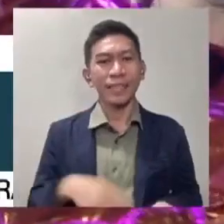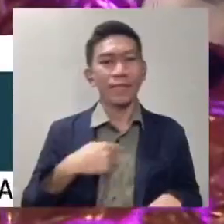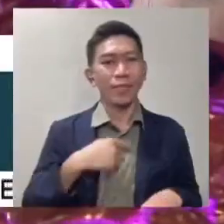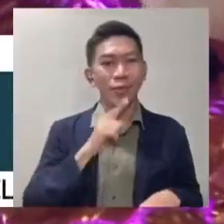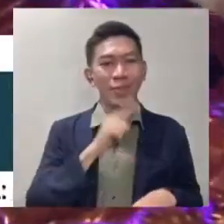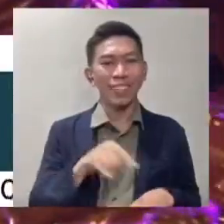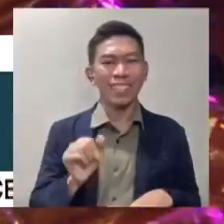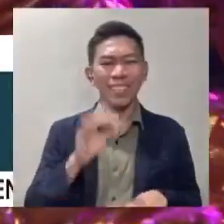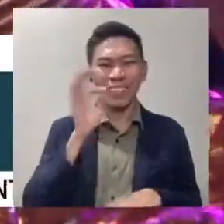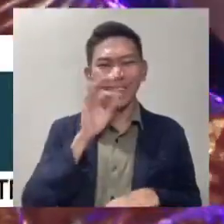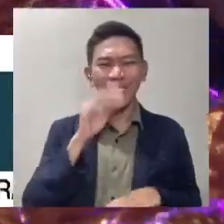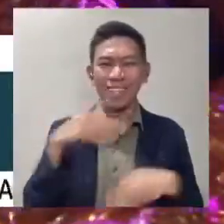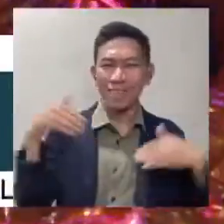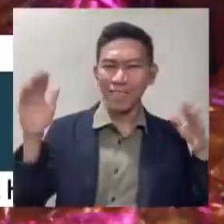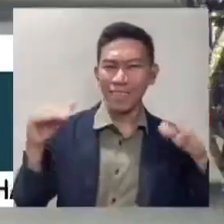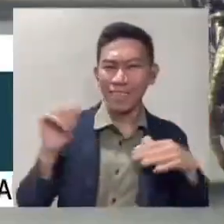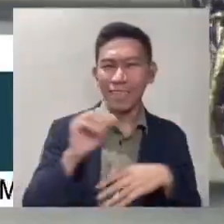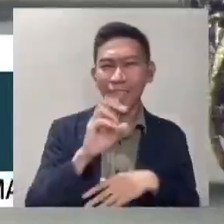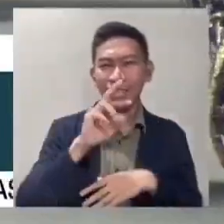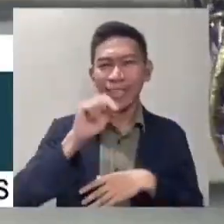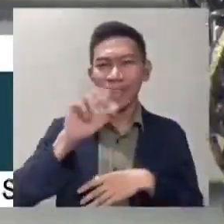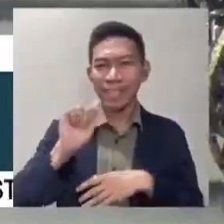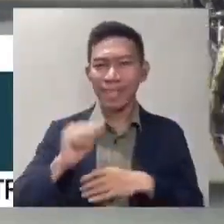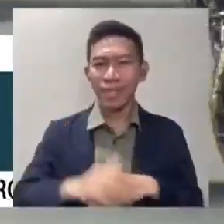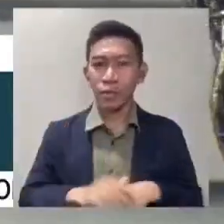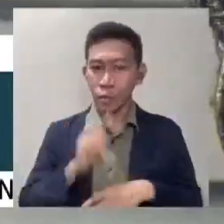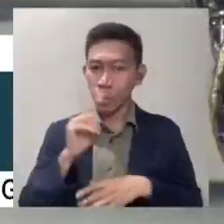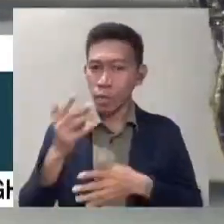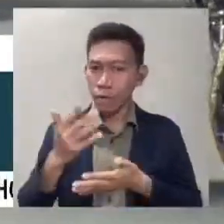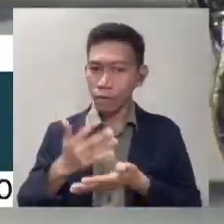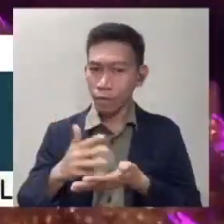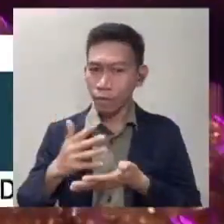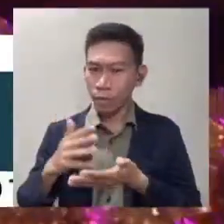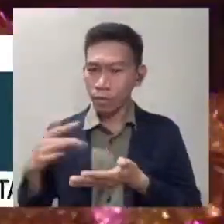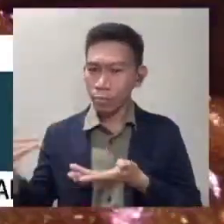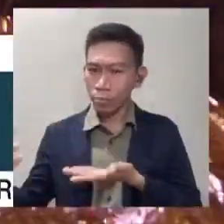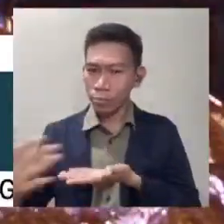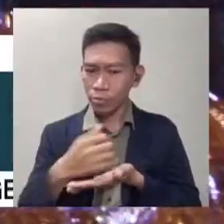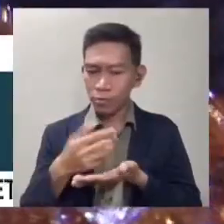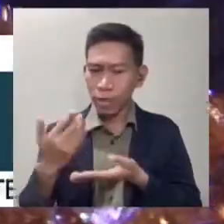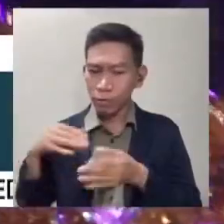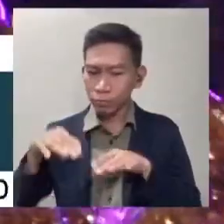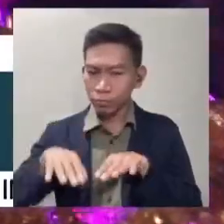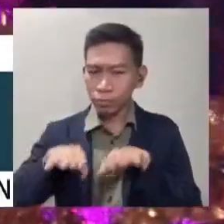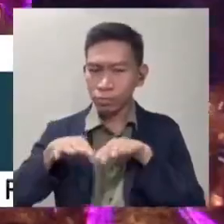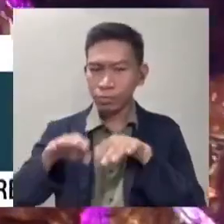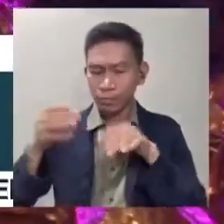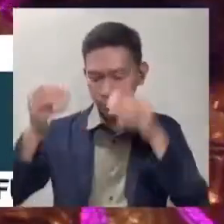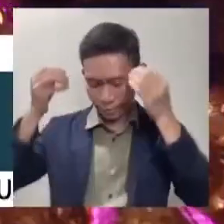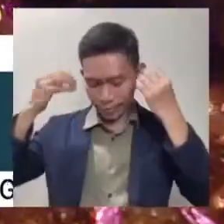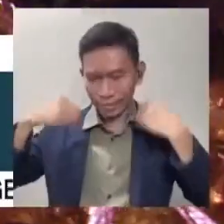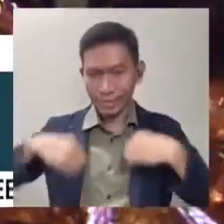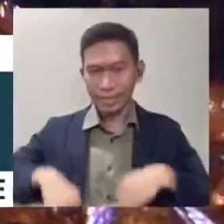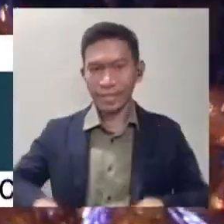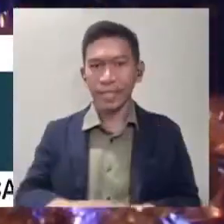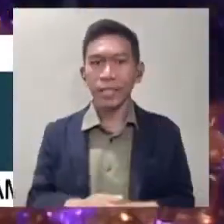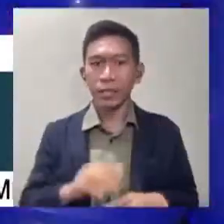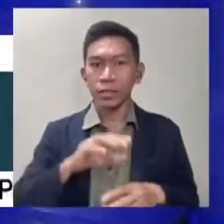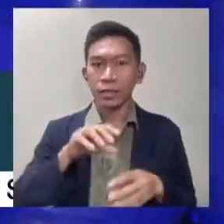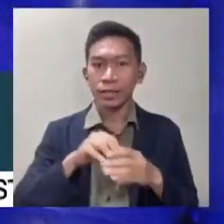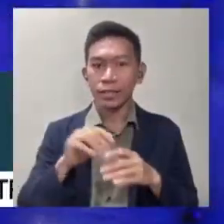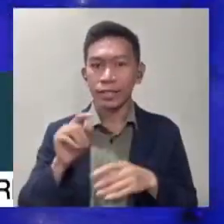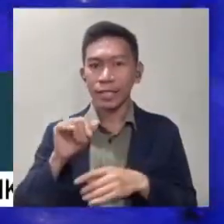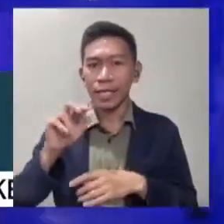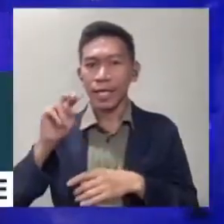wings. I did everything from scratch. This is my baby, and it's a combination of the Tiana and Anak ni Zuma.